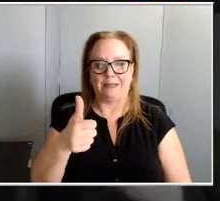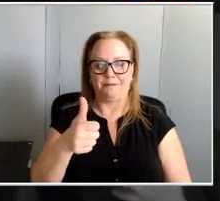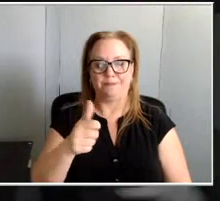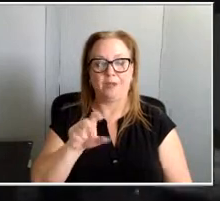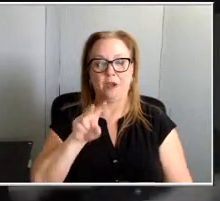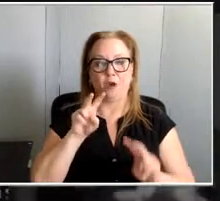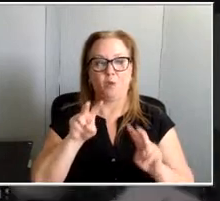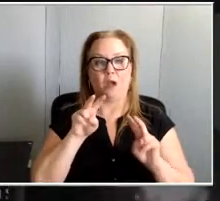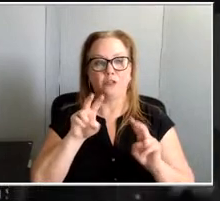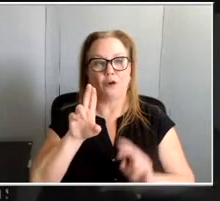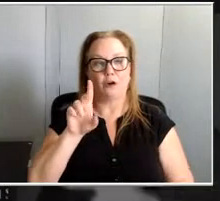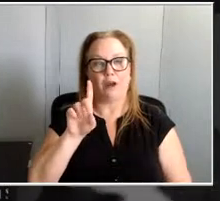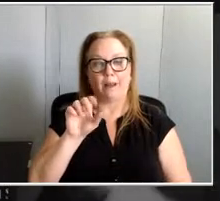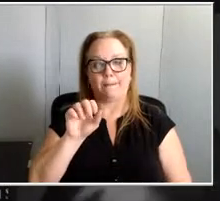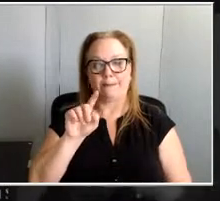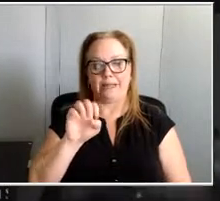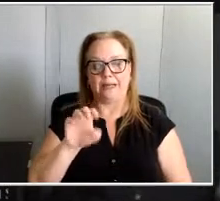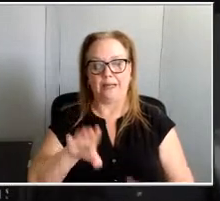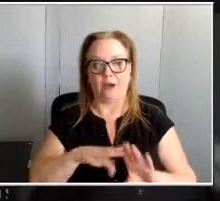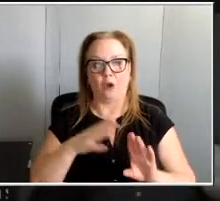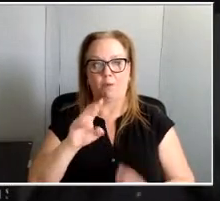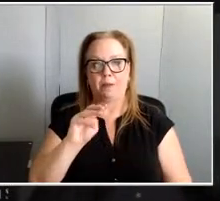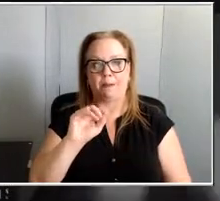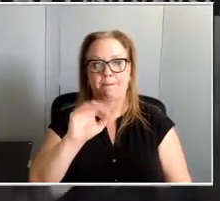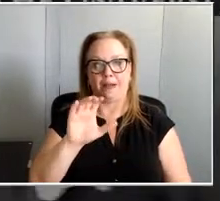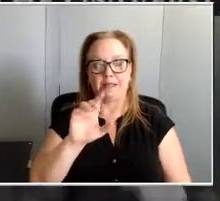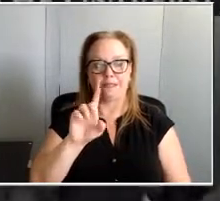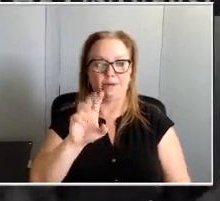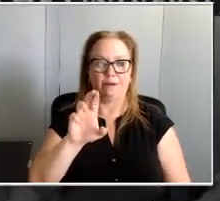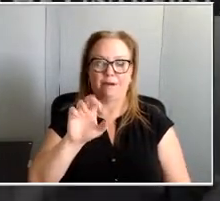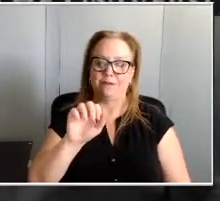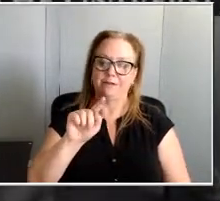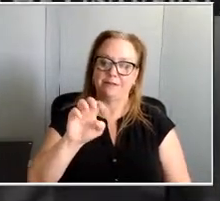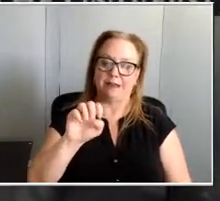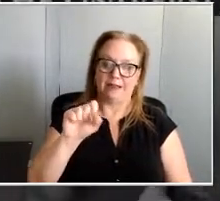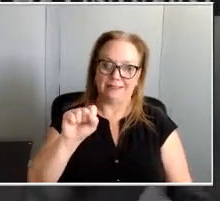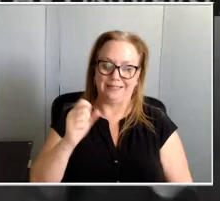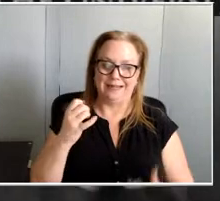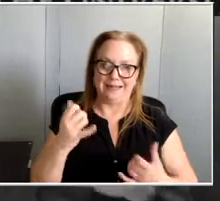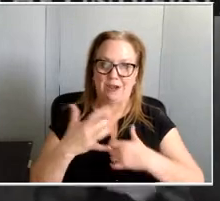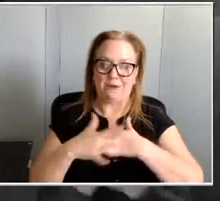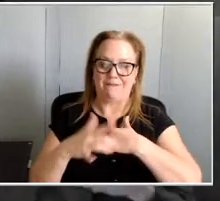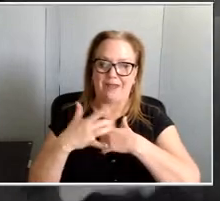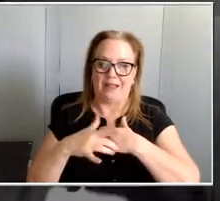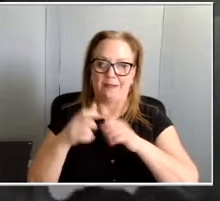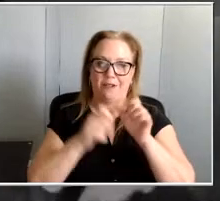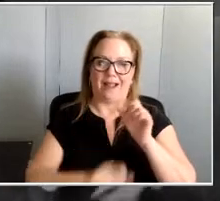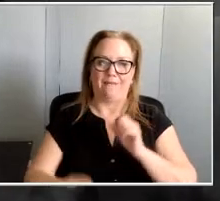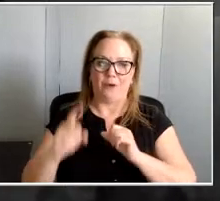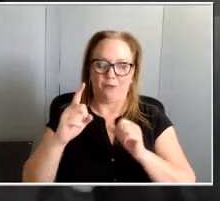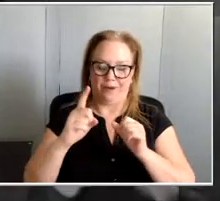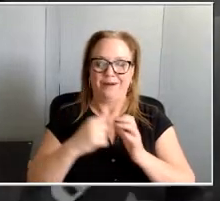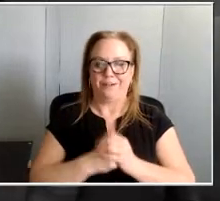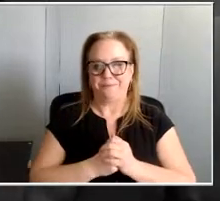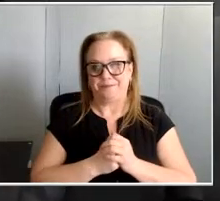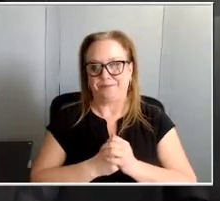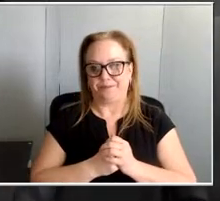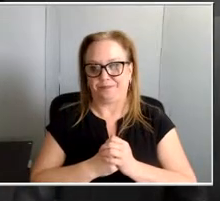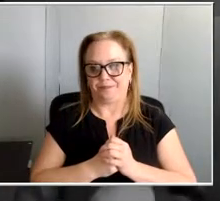Medical Update and Open Mics with Dr. Stites podcast. Now everywhere podcasts are available.